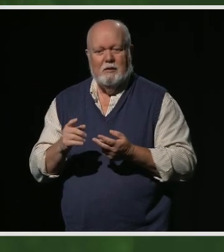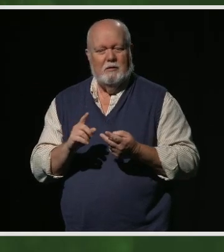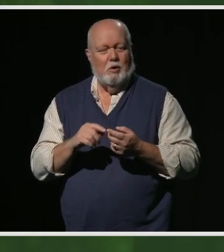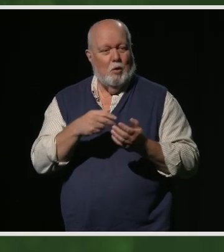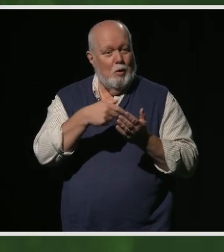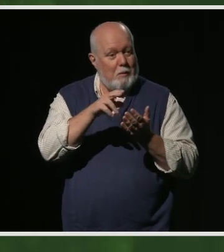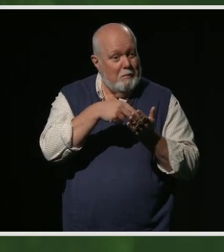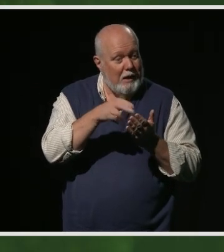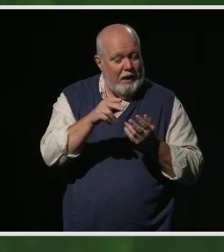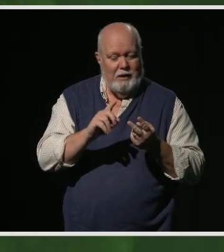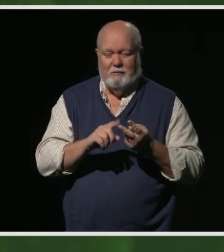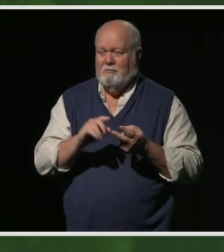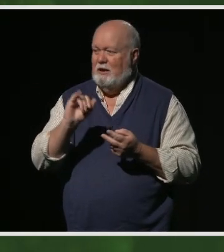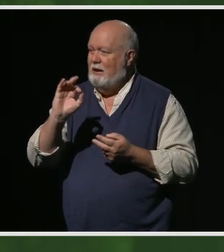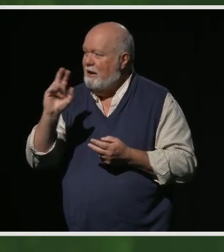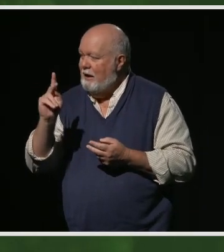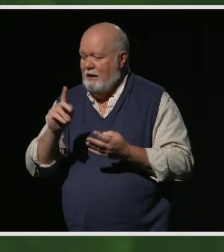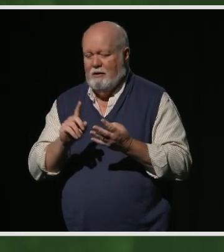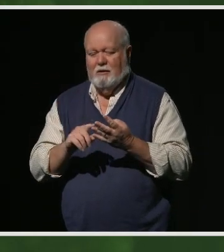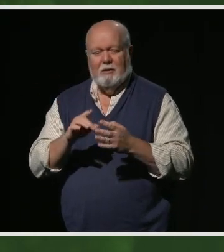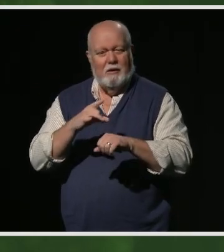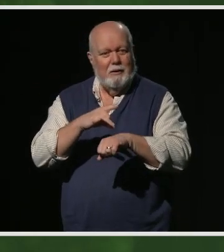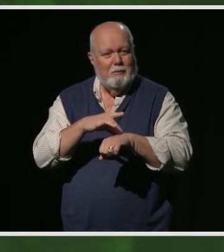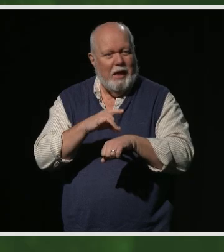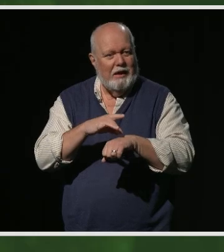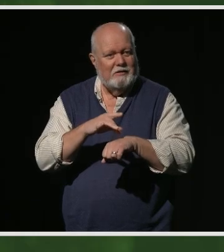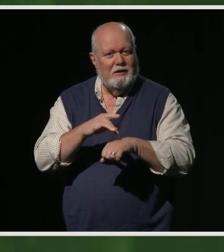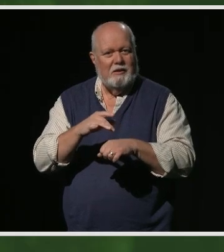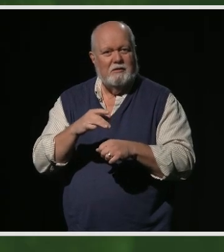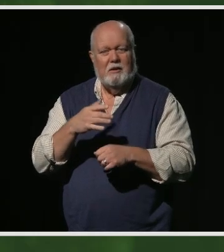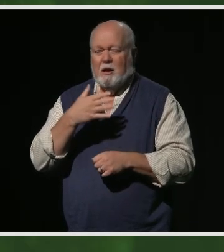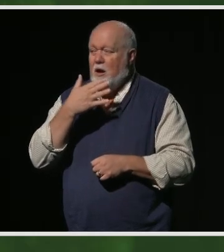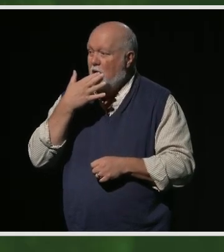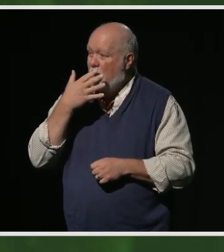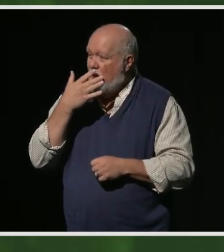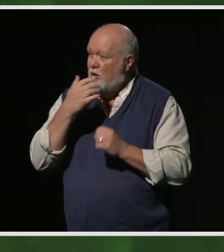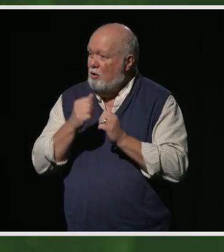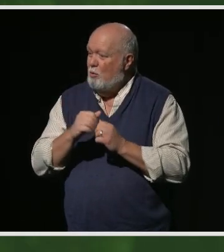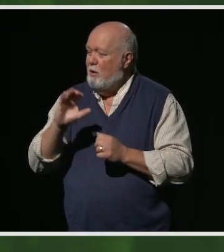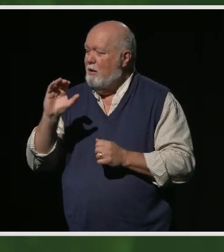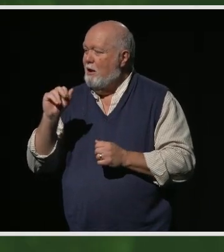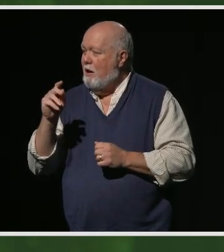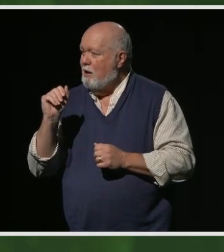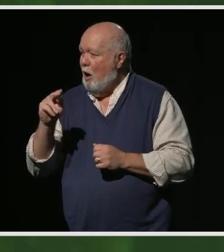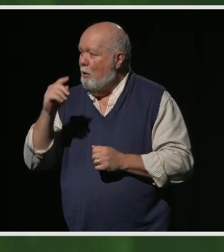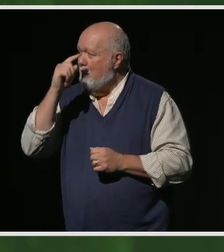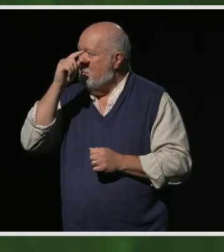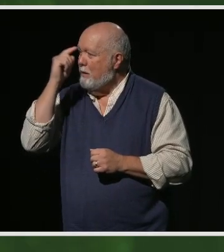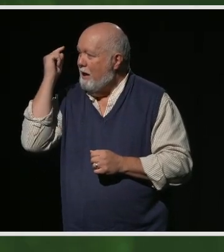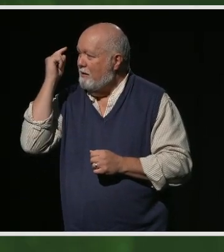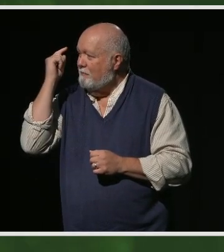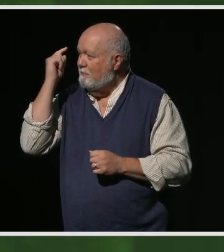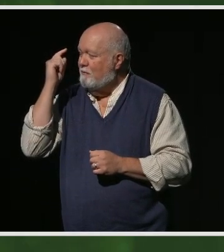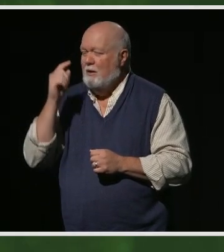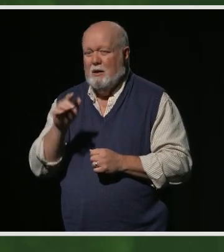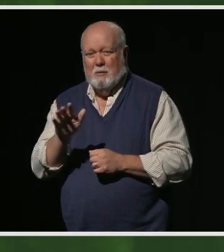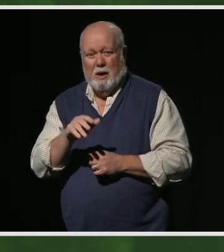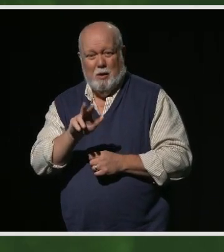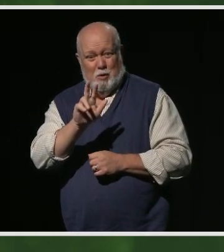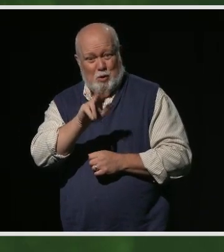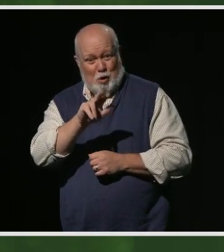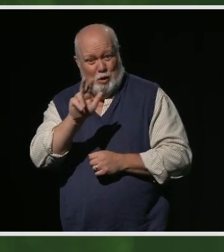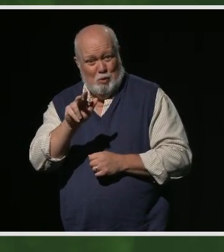inks, plastics, rubbers, that's all colored with carbon black. There's about 33 billion